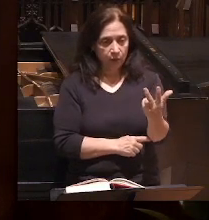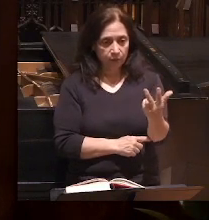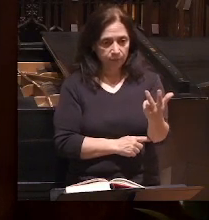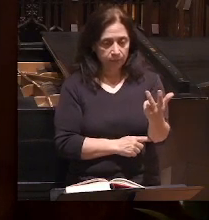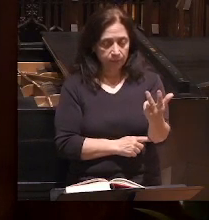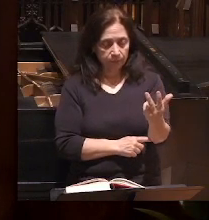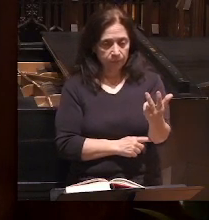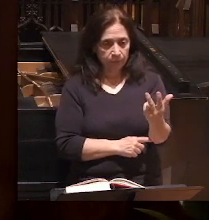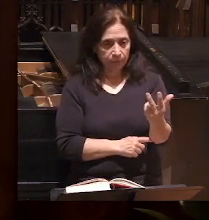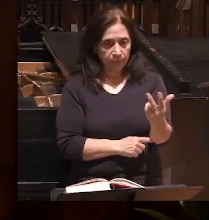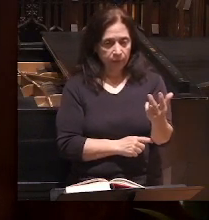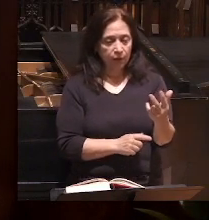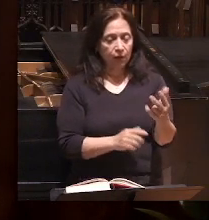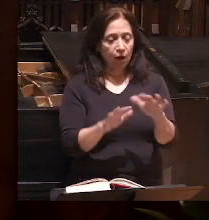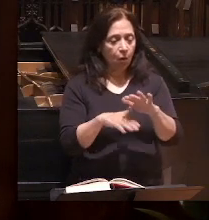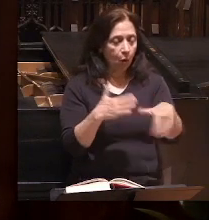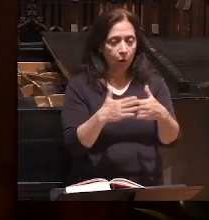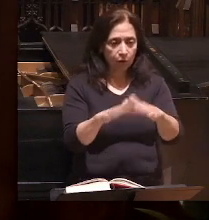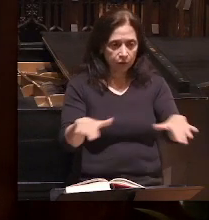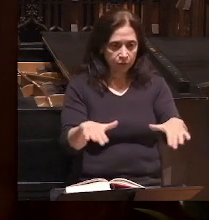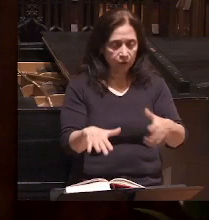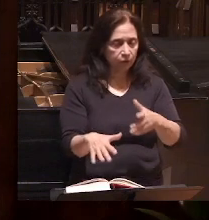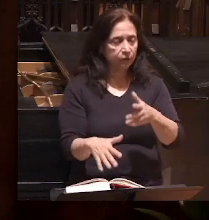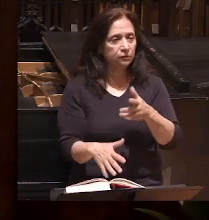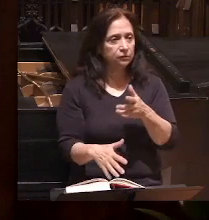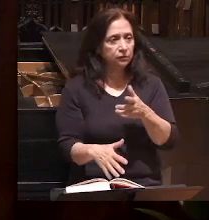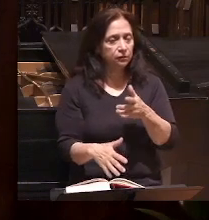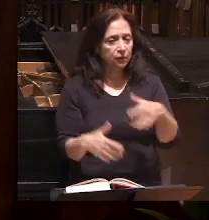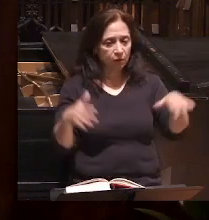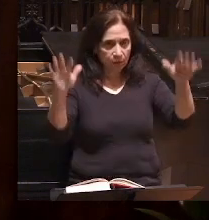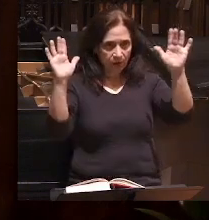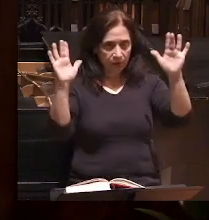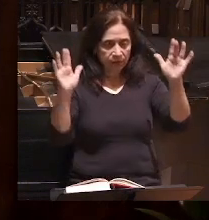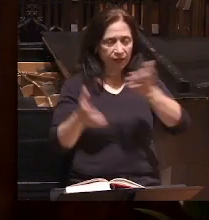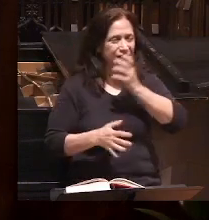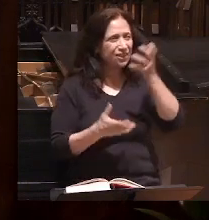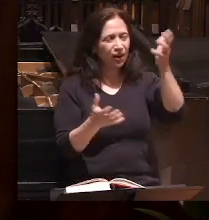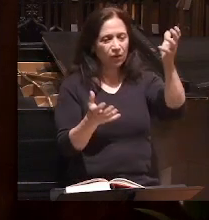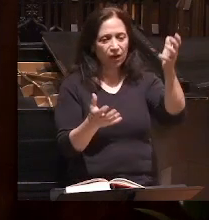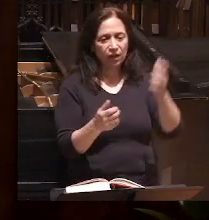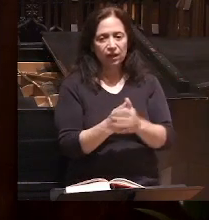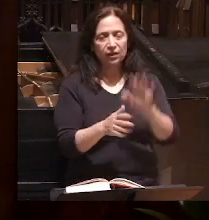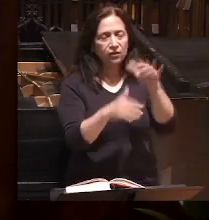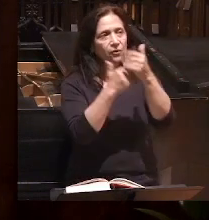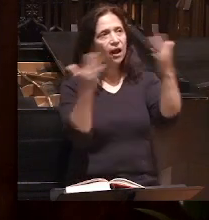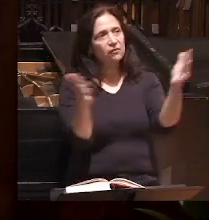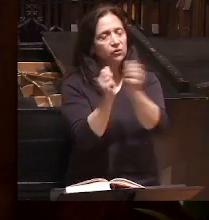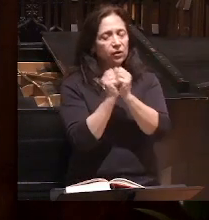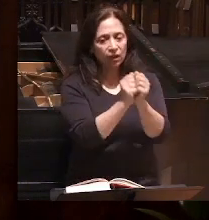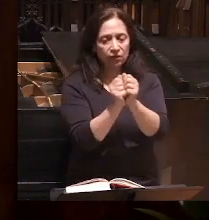three." And all the children raised their hands and shouted to the heavens